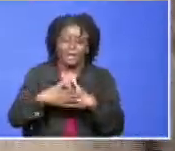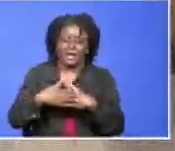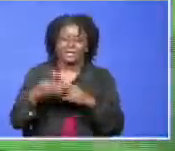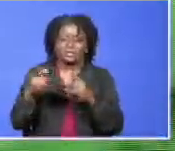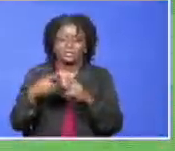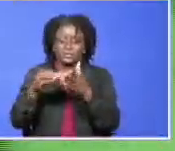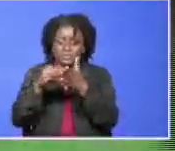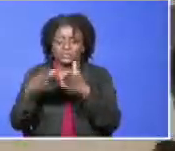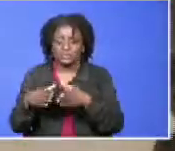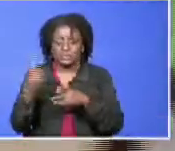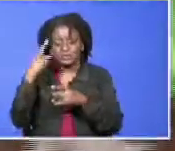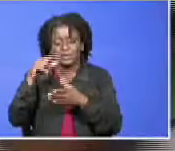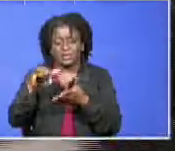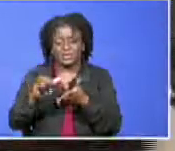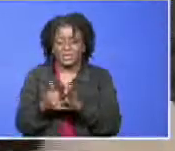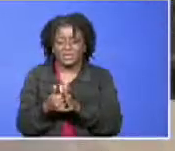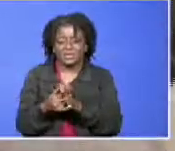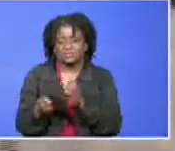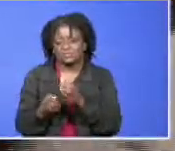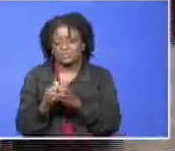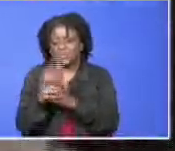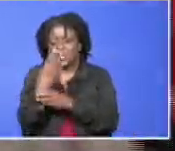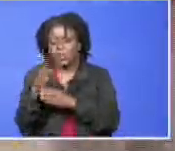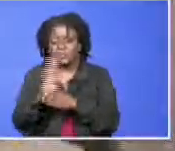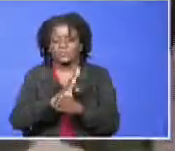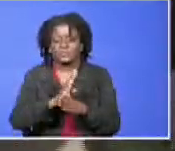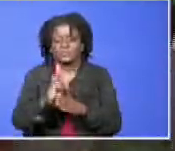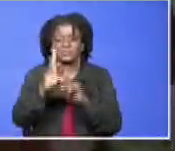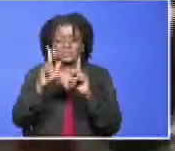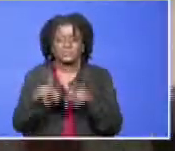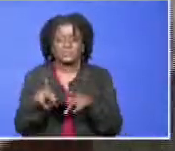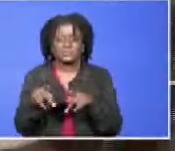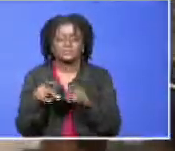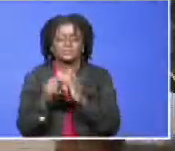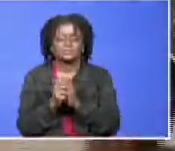for these budding entrepreneurs. Jiminy DeSwain, ZNS Network News.